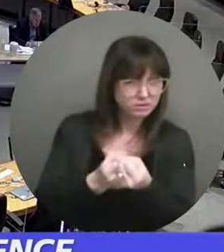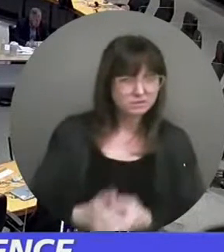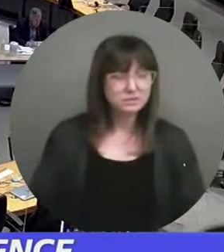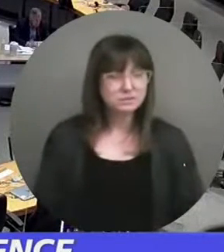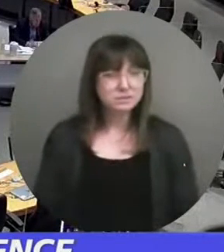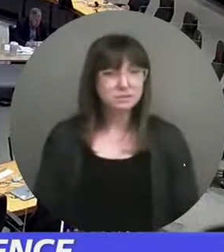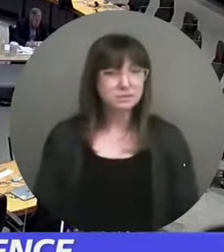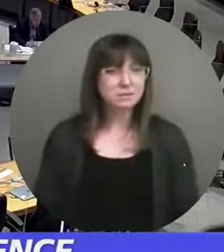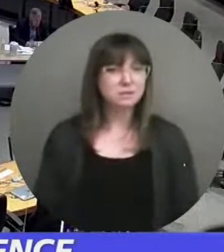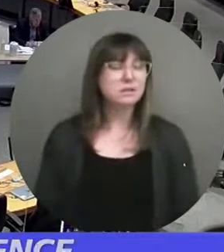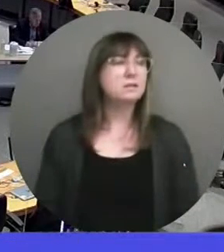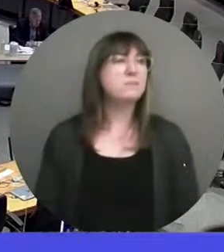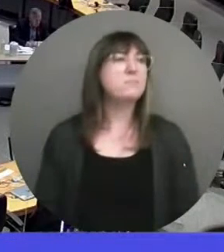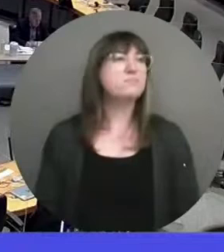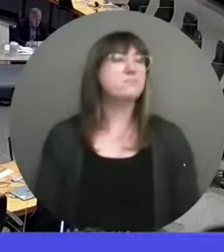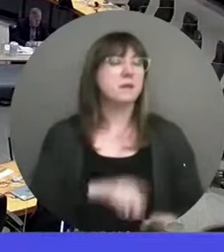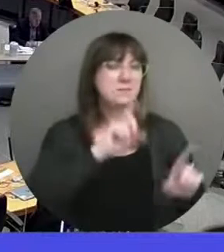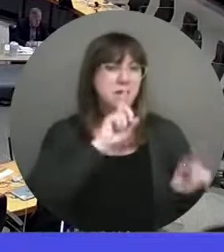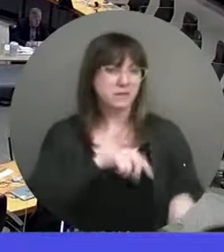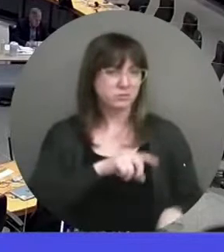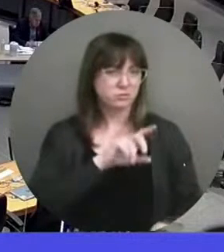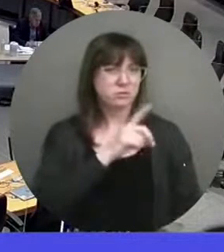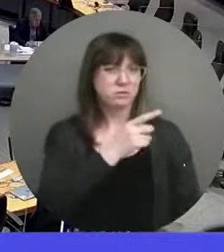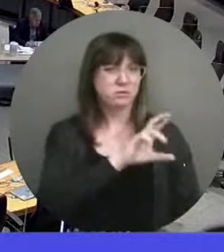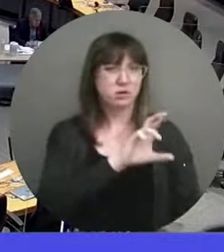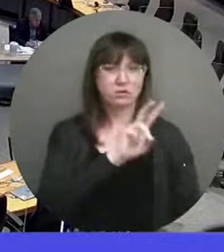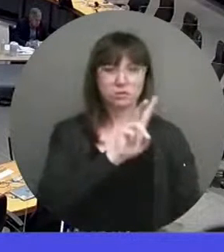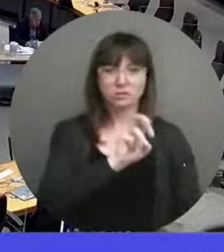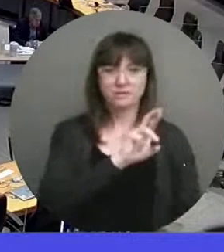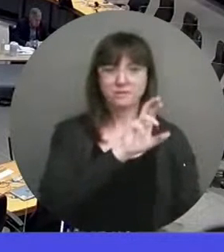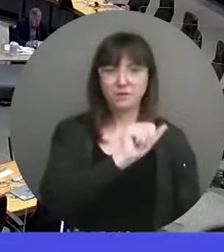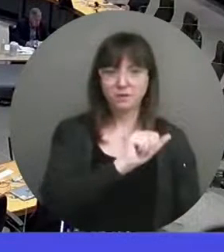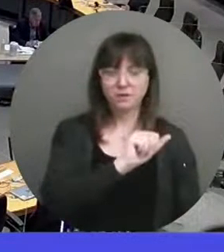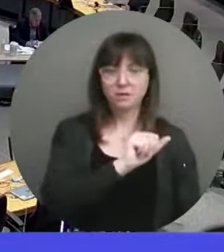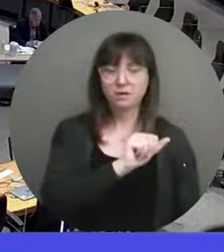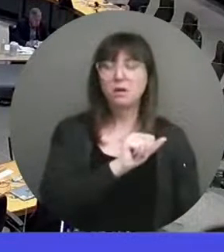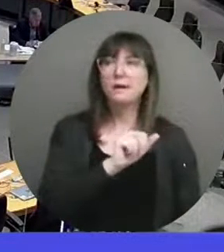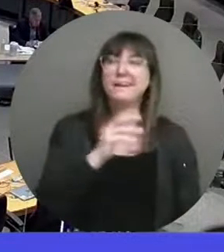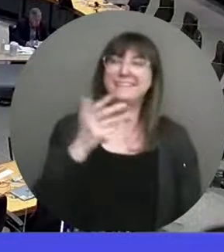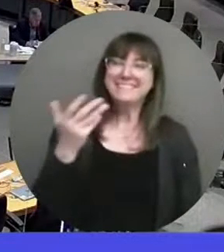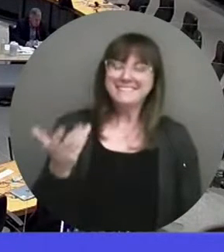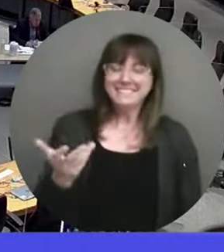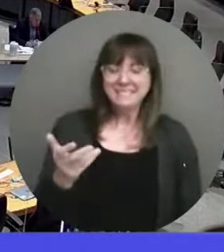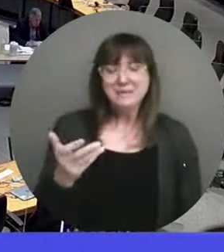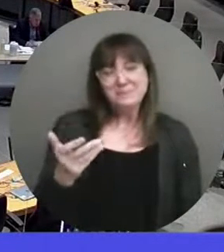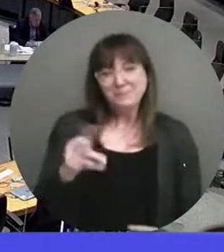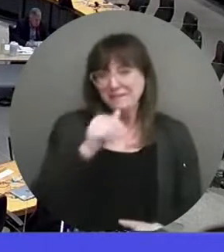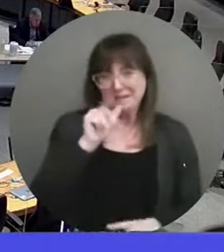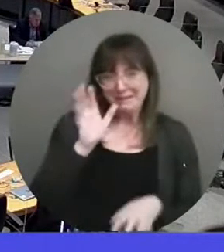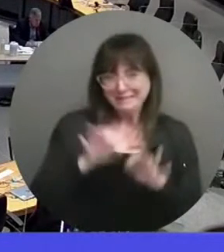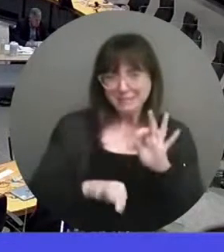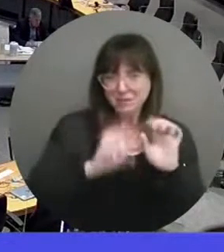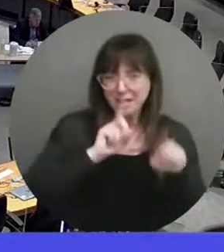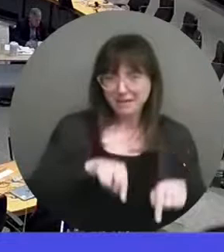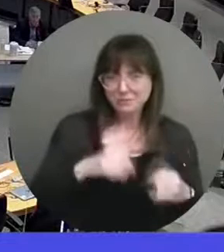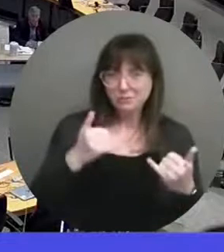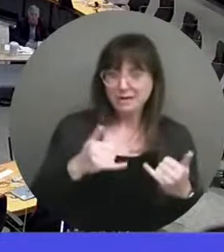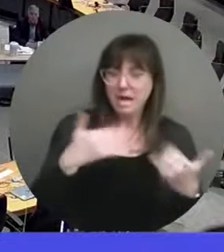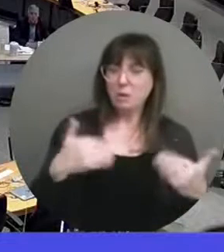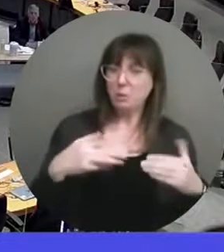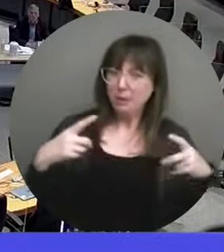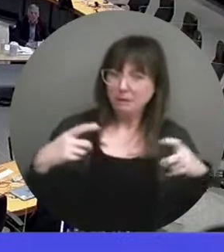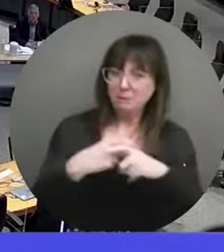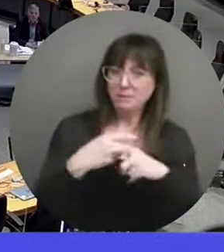I think my answer is going to be that it's more complex than that, what we need to do right now. So let me try to